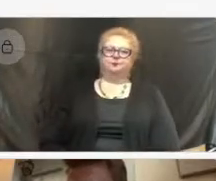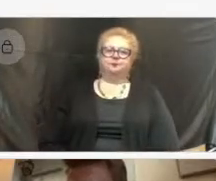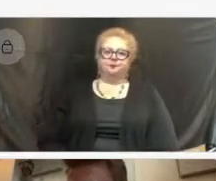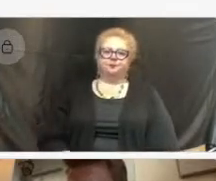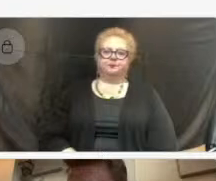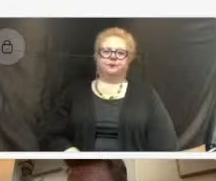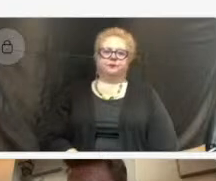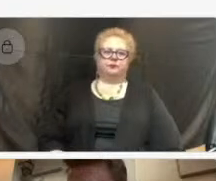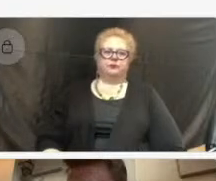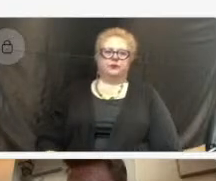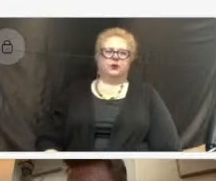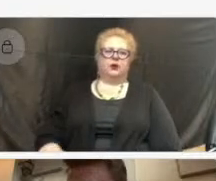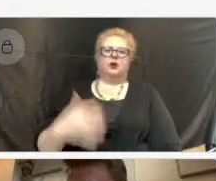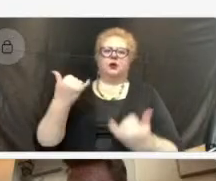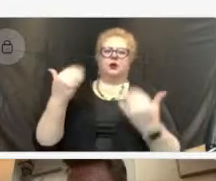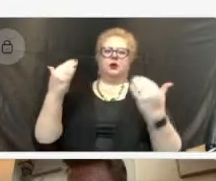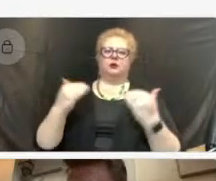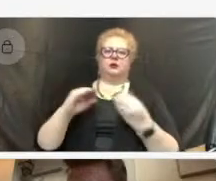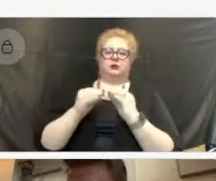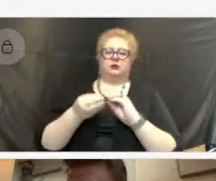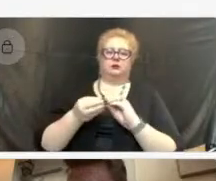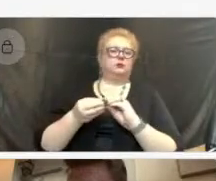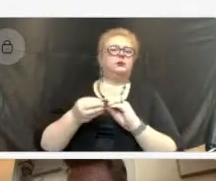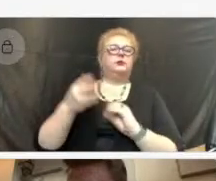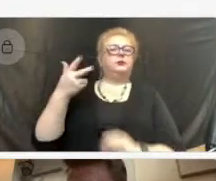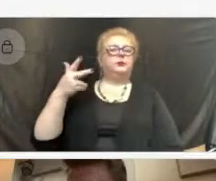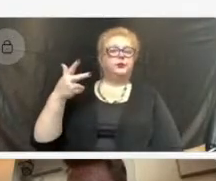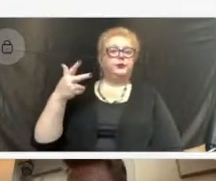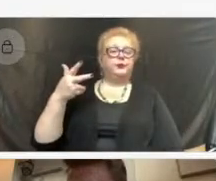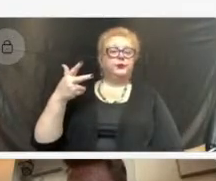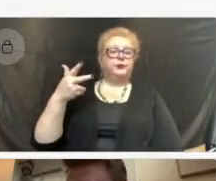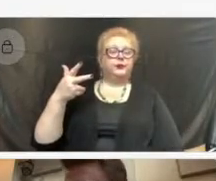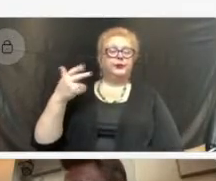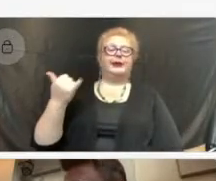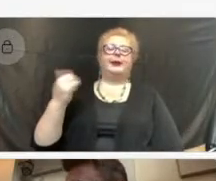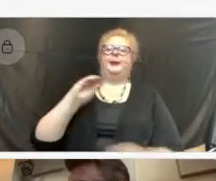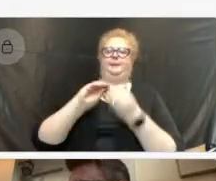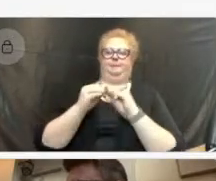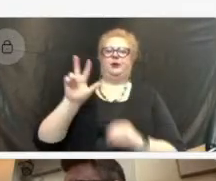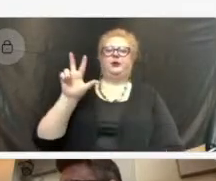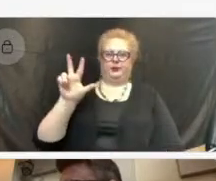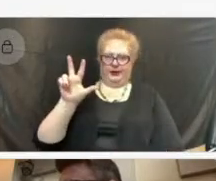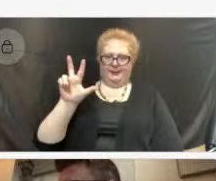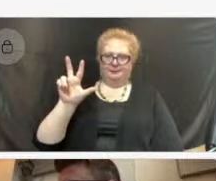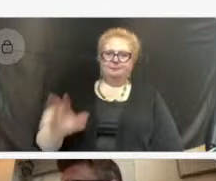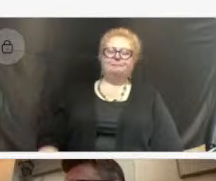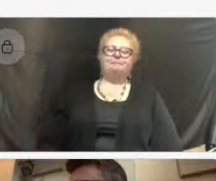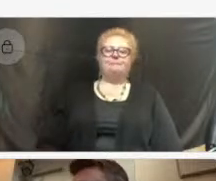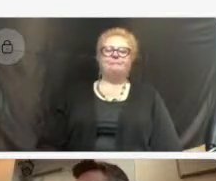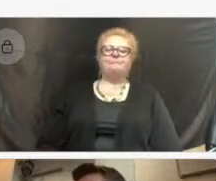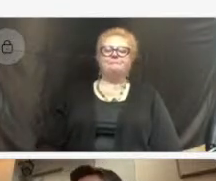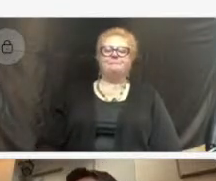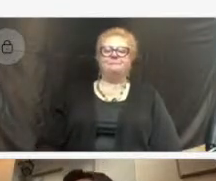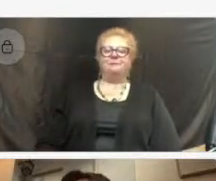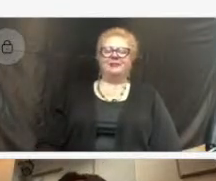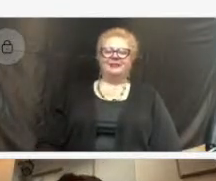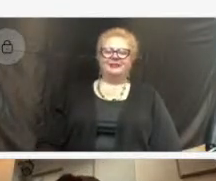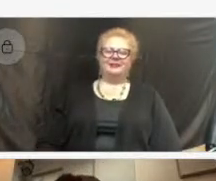Romy, which one did we have next? Going back to number 3. All right.